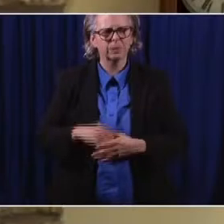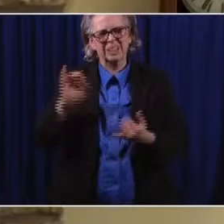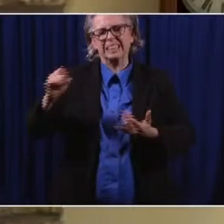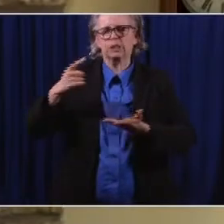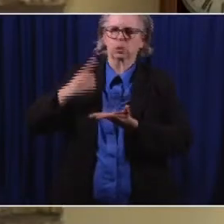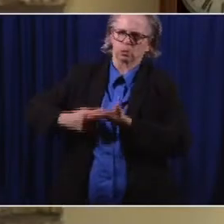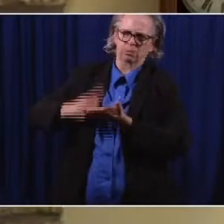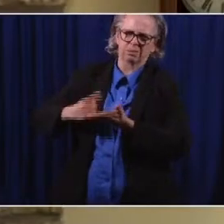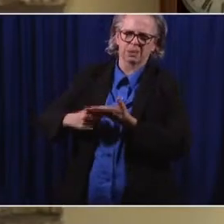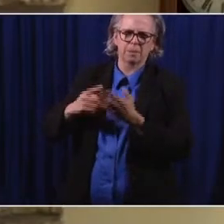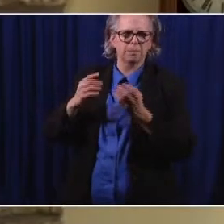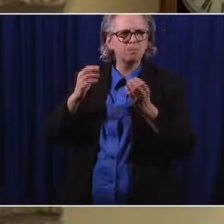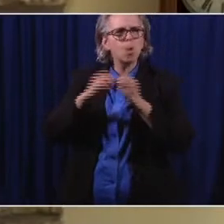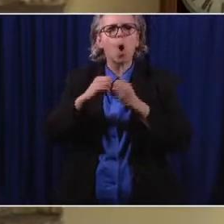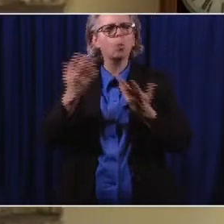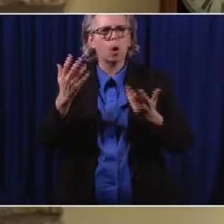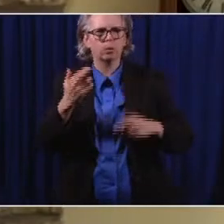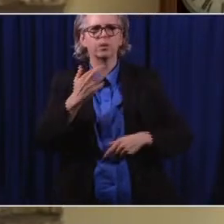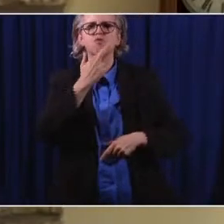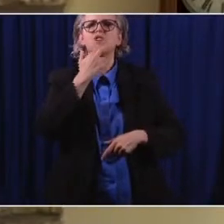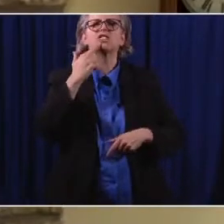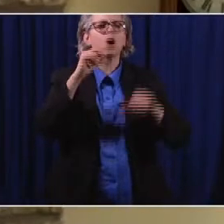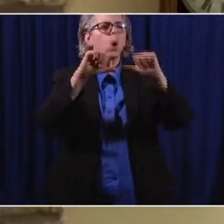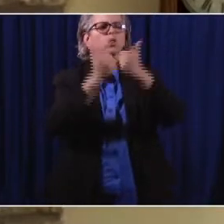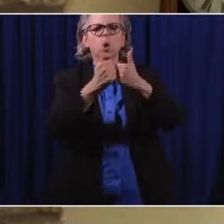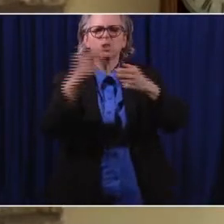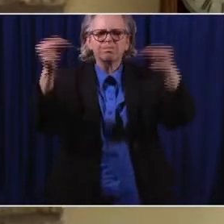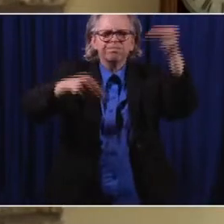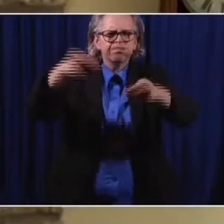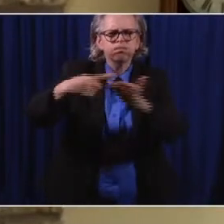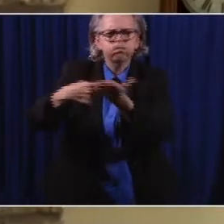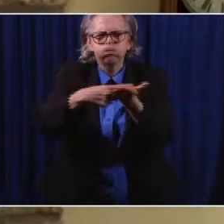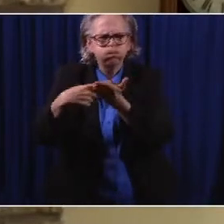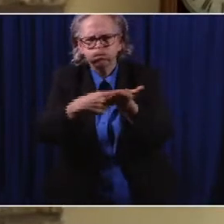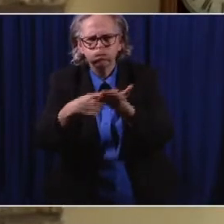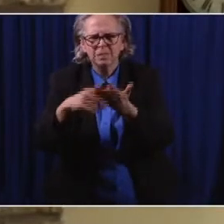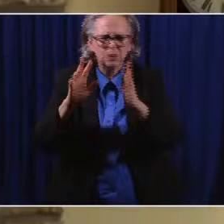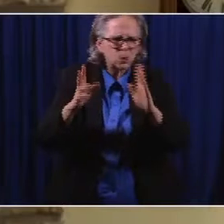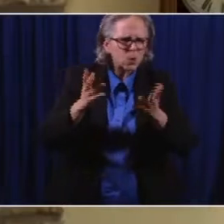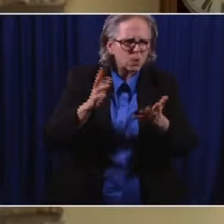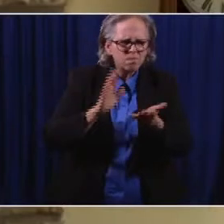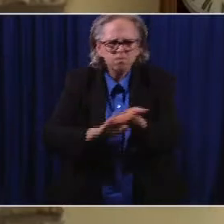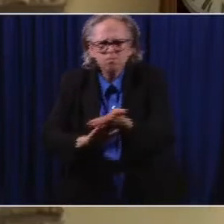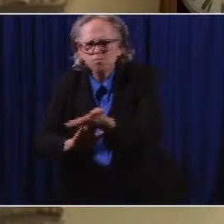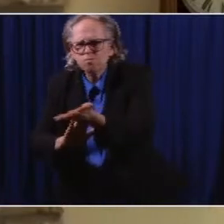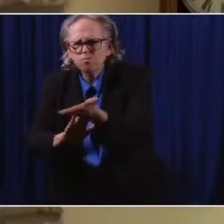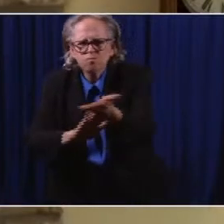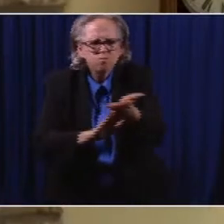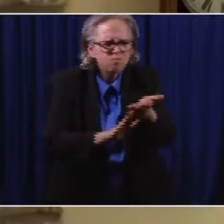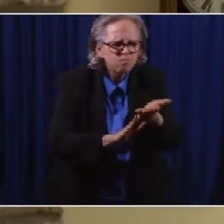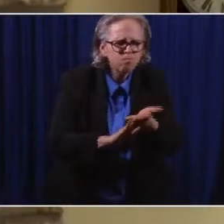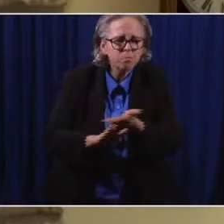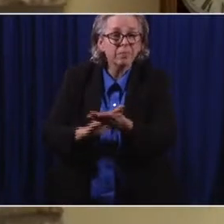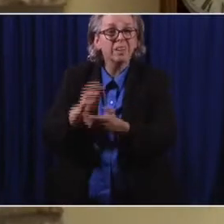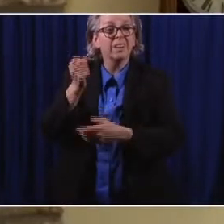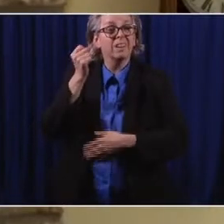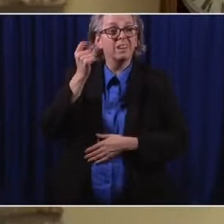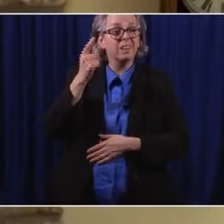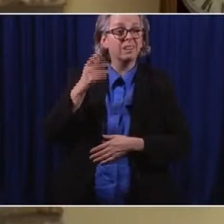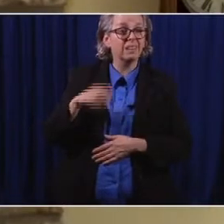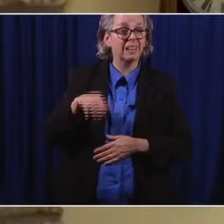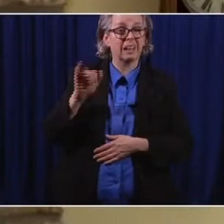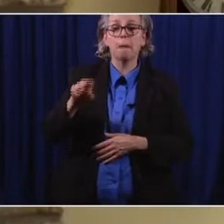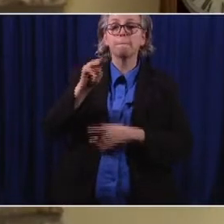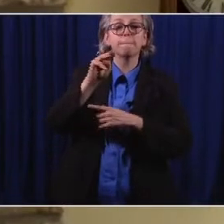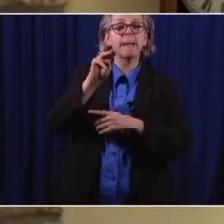We're trying to balance that. We also are hearing from some of our mayors, one mayor who's for